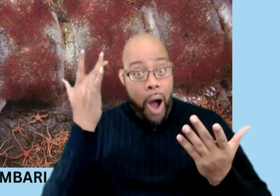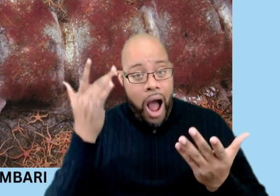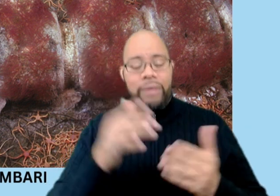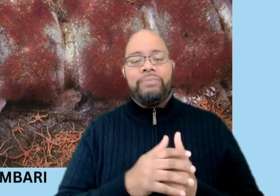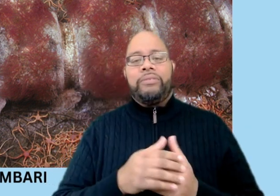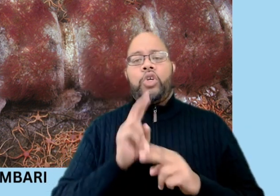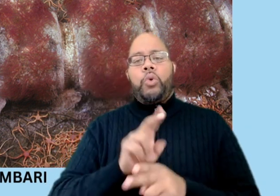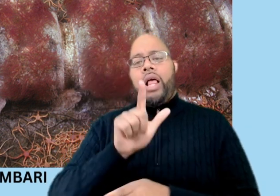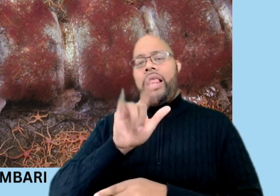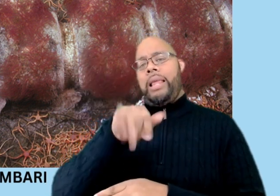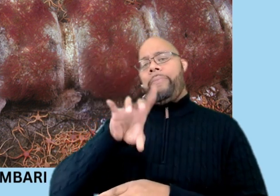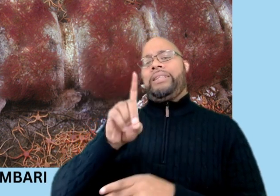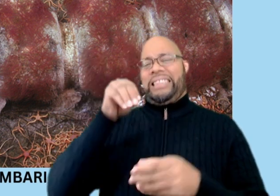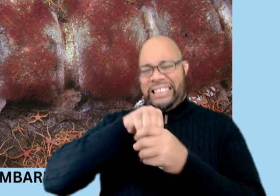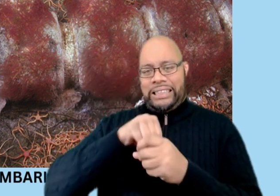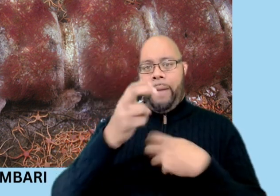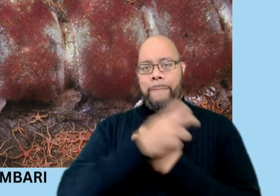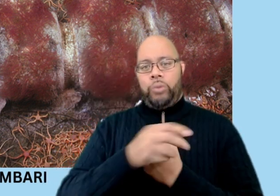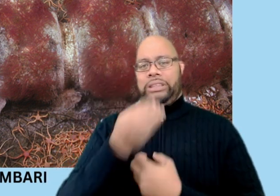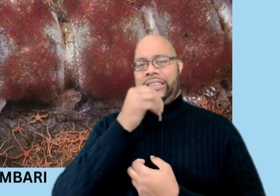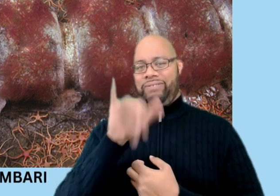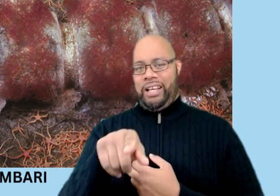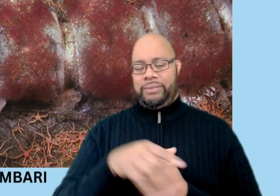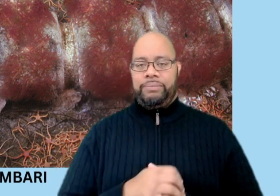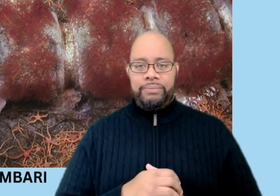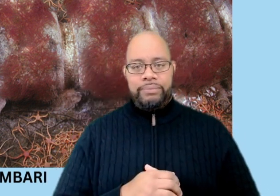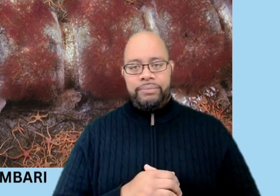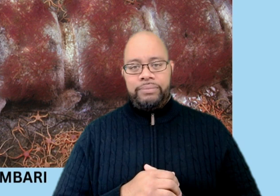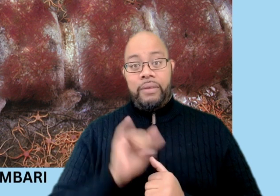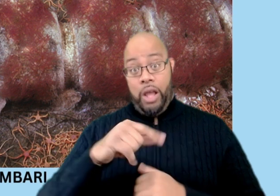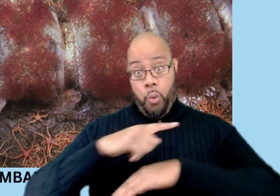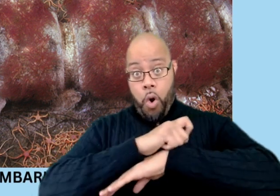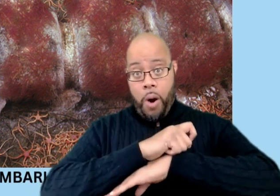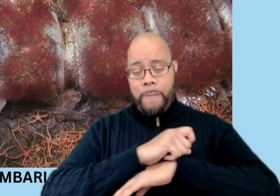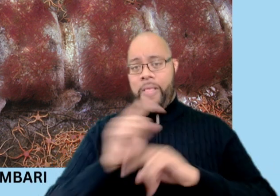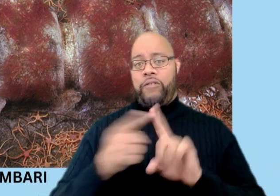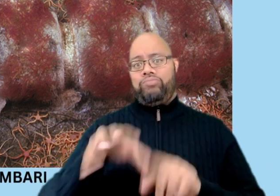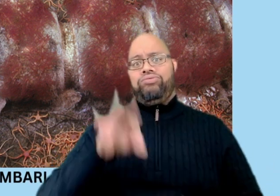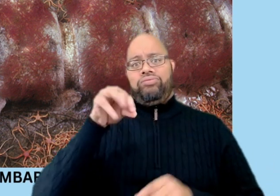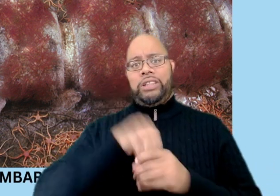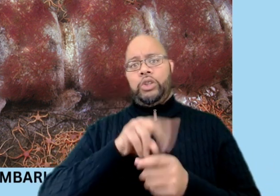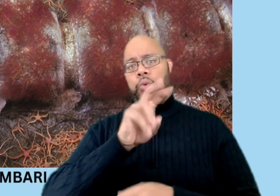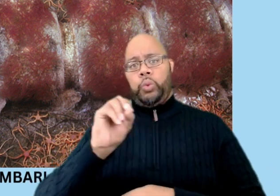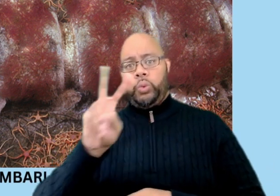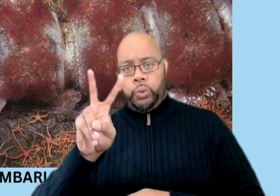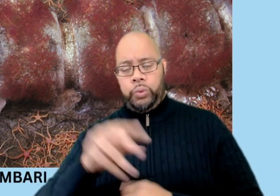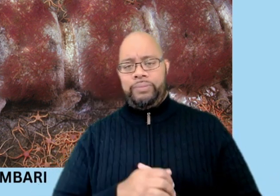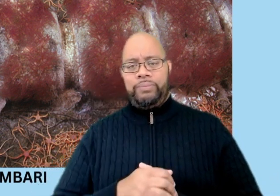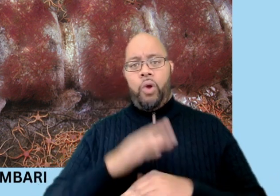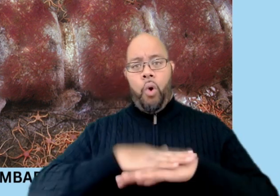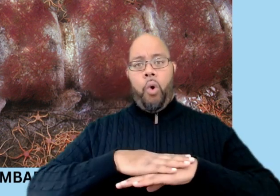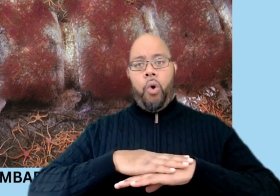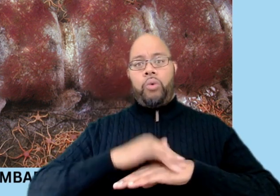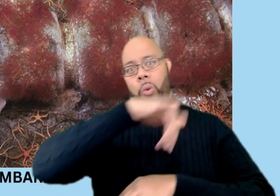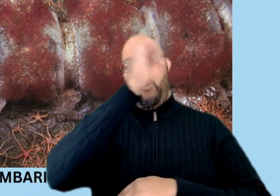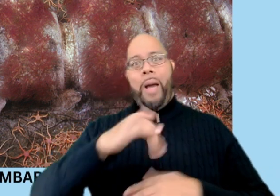do this because they use the lipids inside the bones as nutrients. Osidax worms were first discovered in 2002